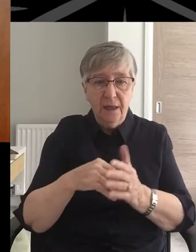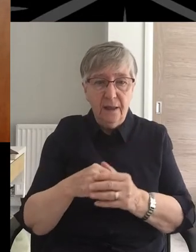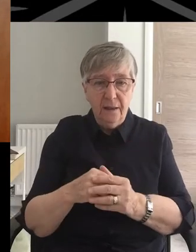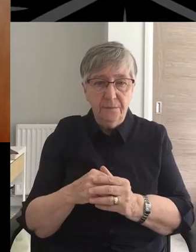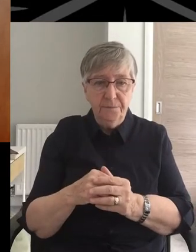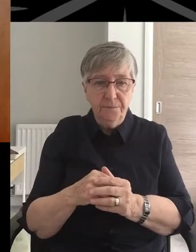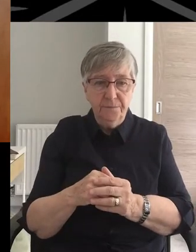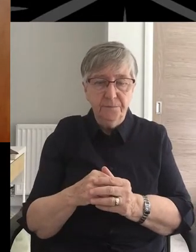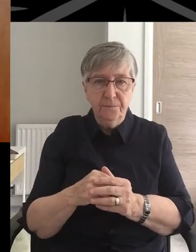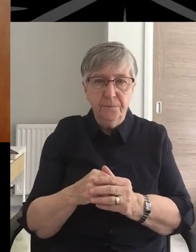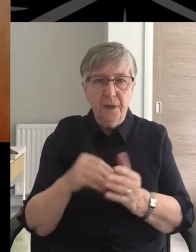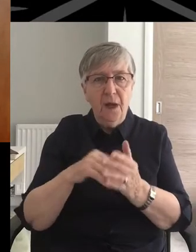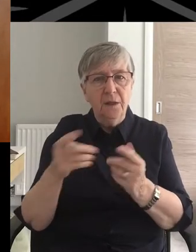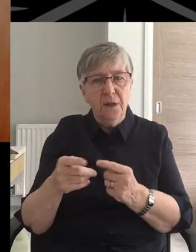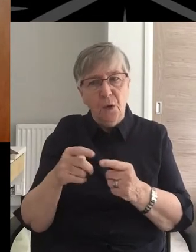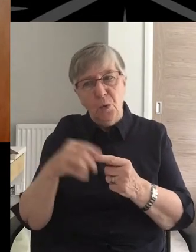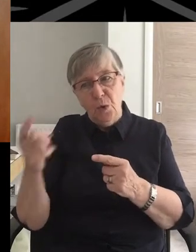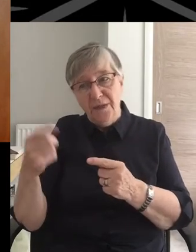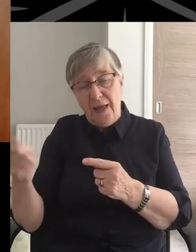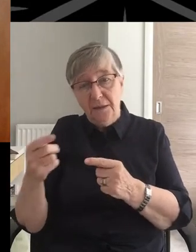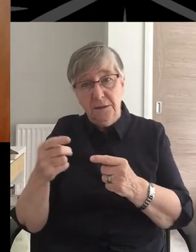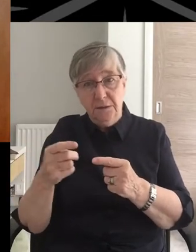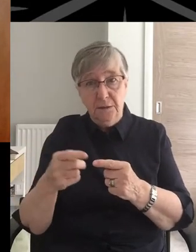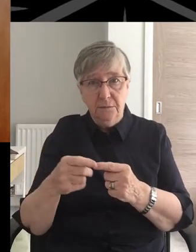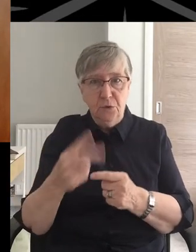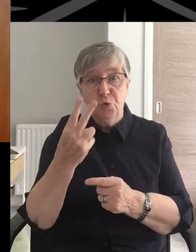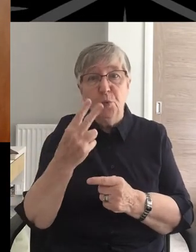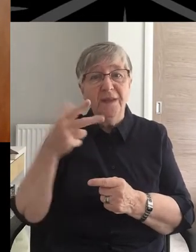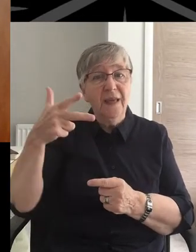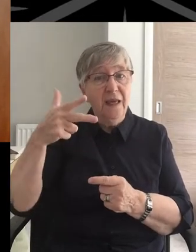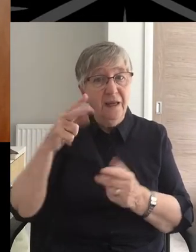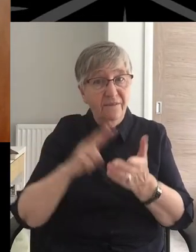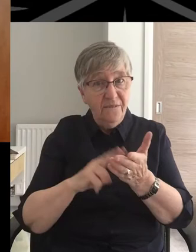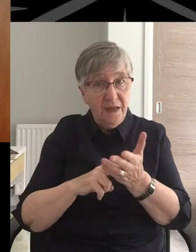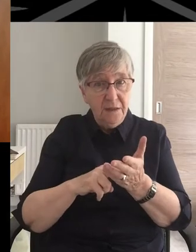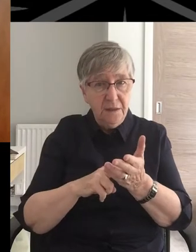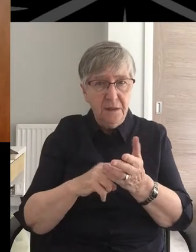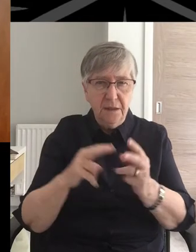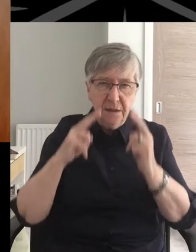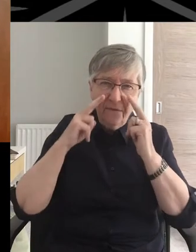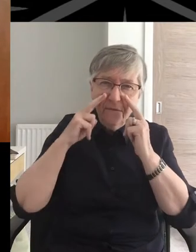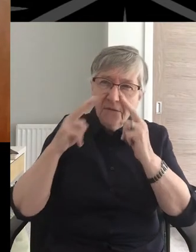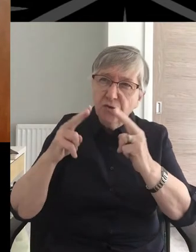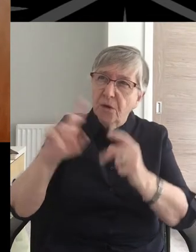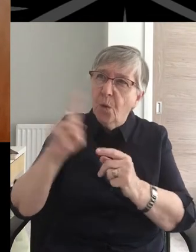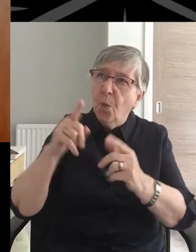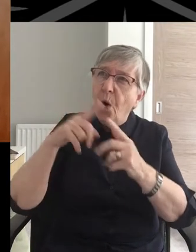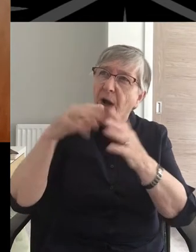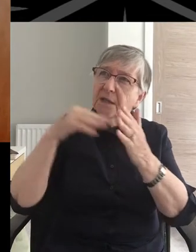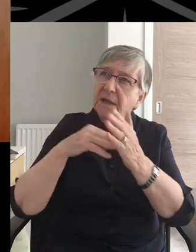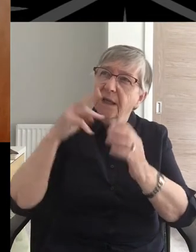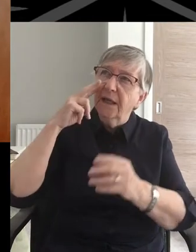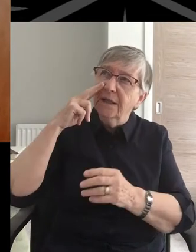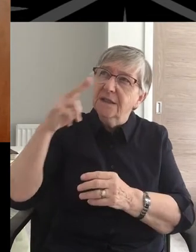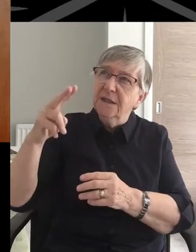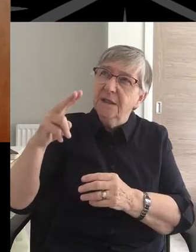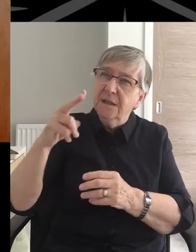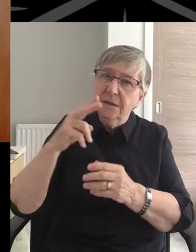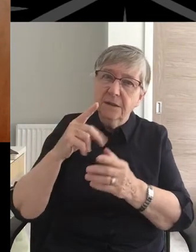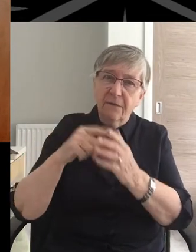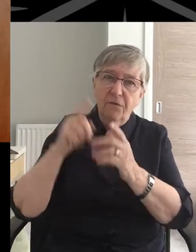And now what follows in the next 28 verses is the vision Ezekiel sees of the Lord of all